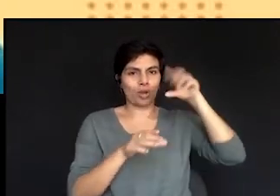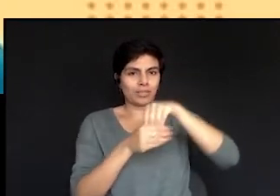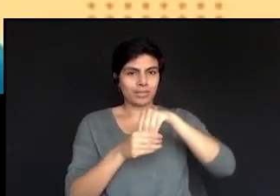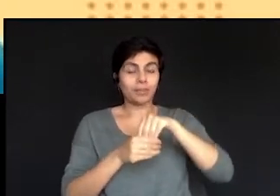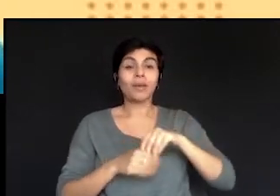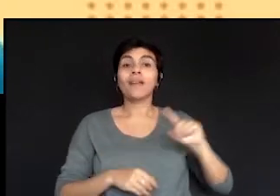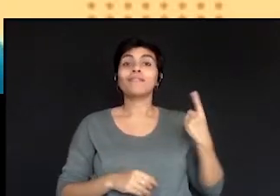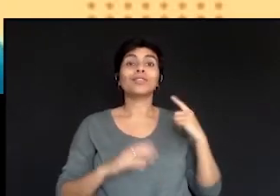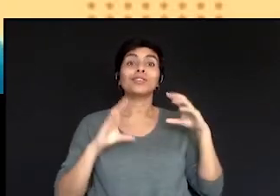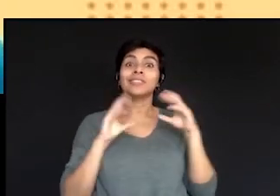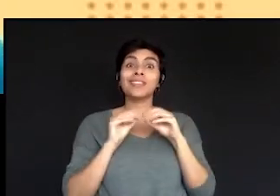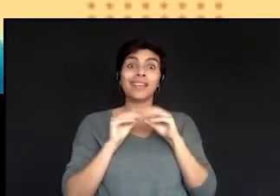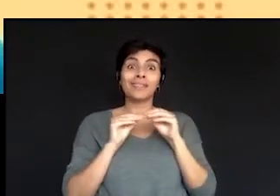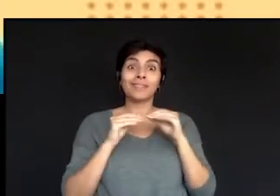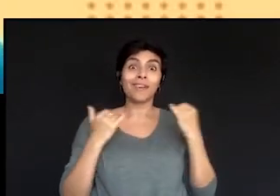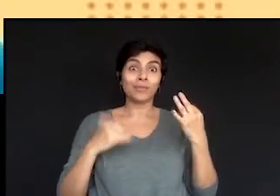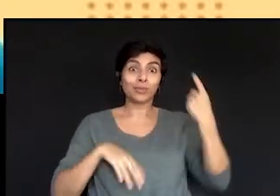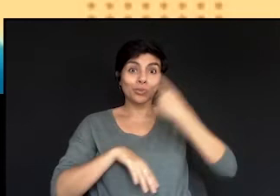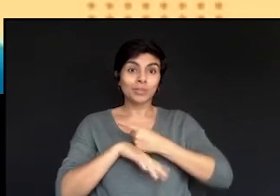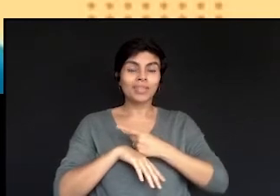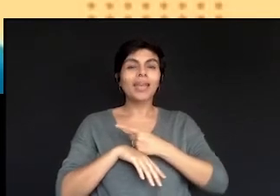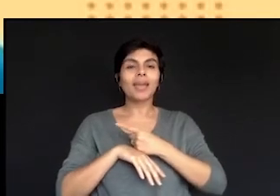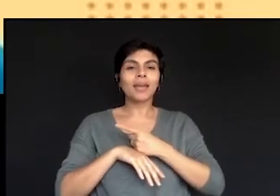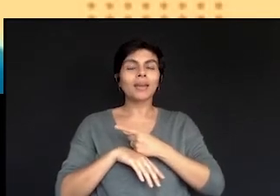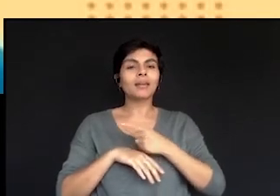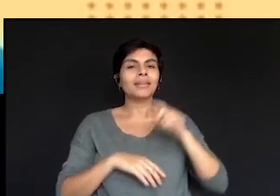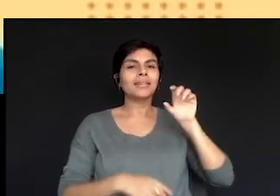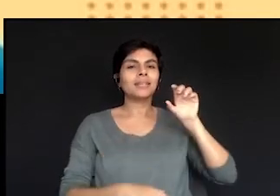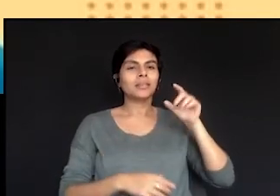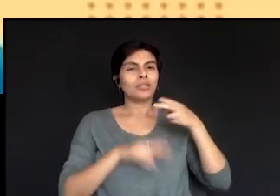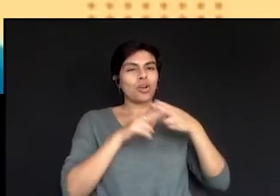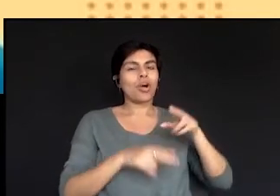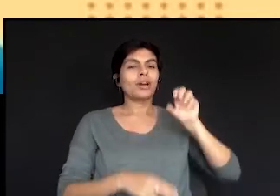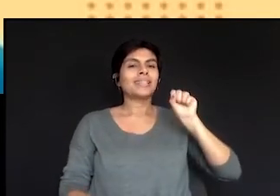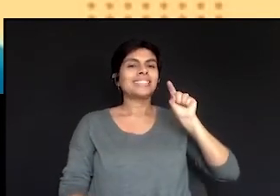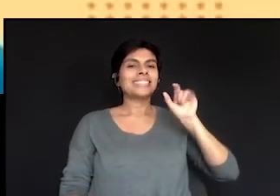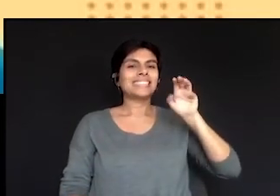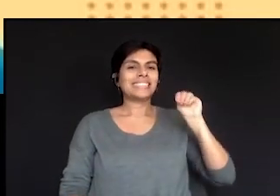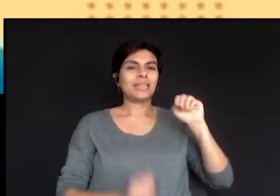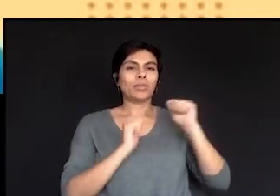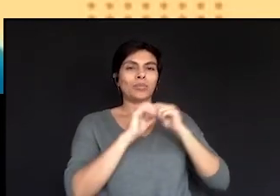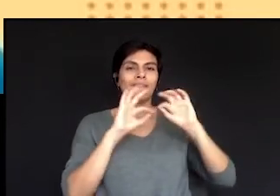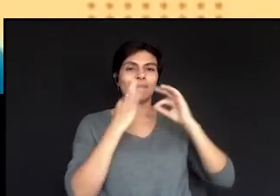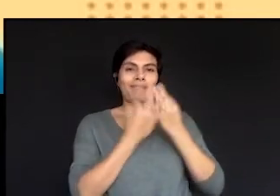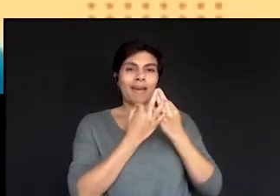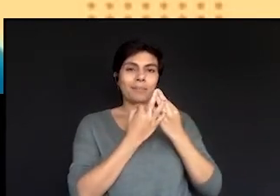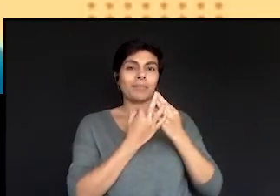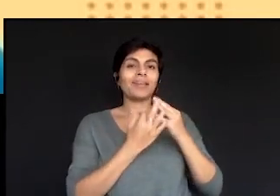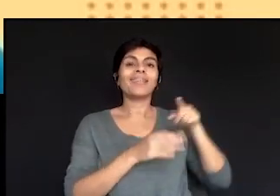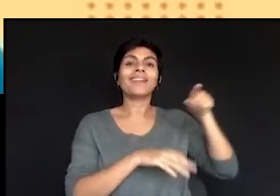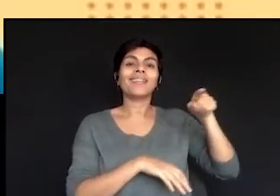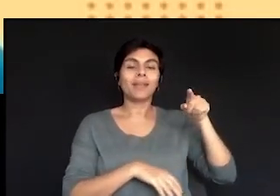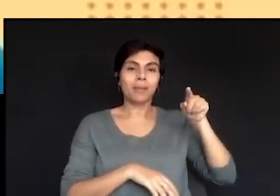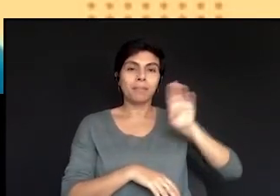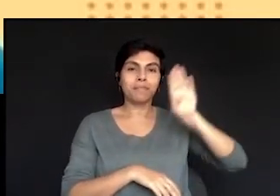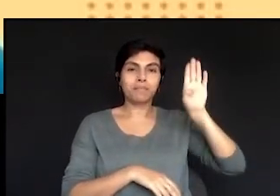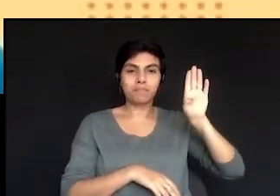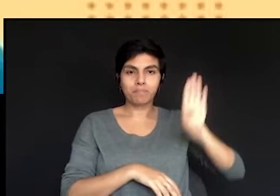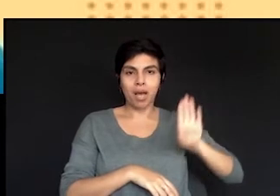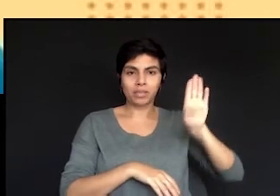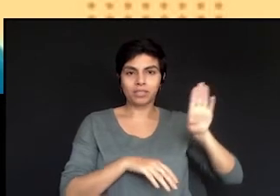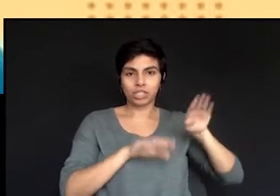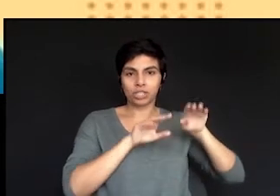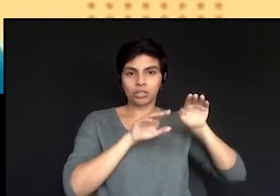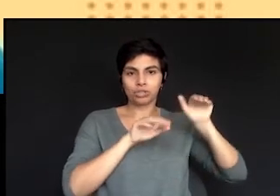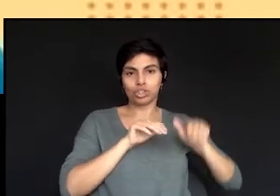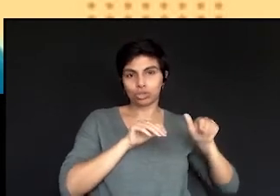first seminar of the day we're moving into is called STEAM with Families at Boston Children's Museum. It's presented